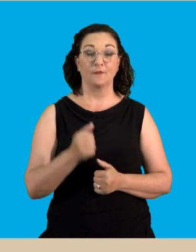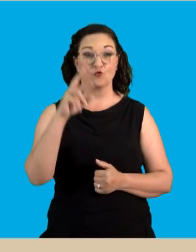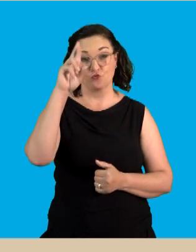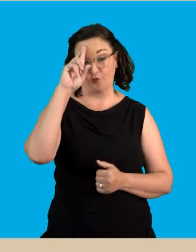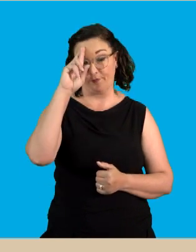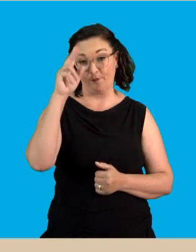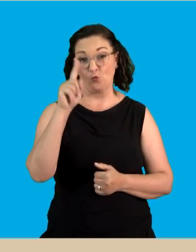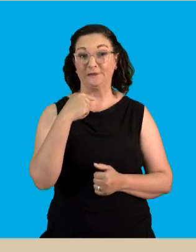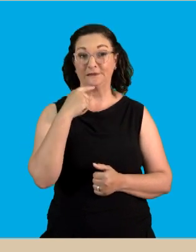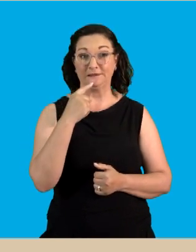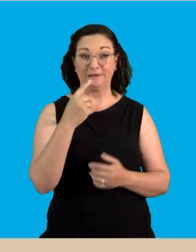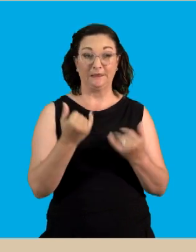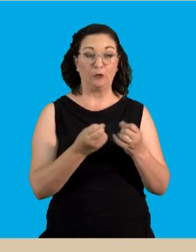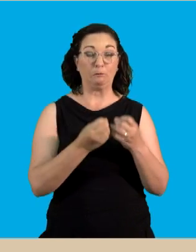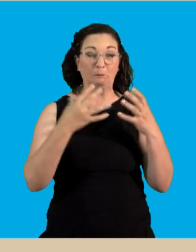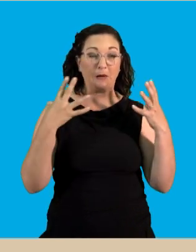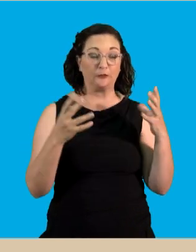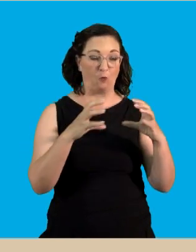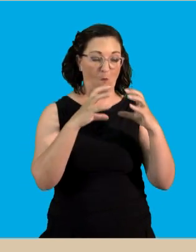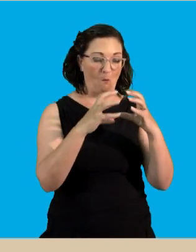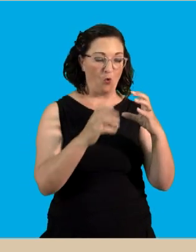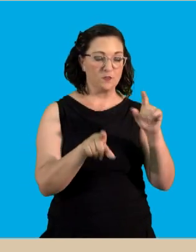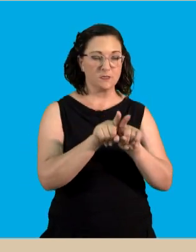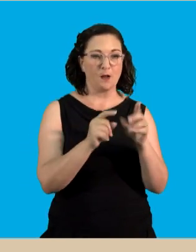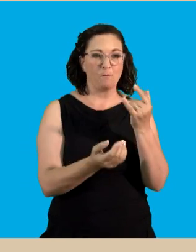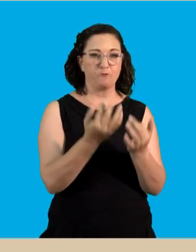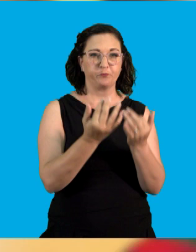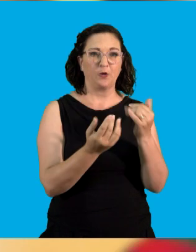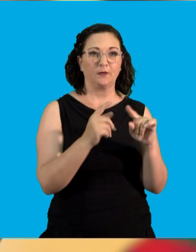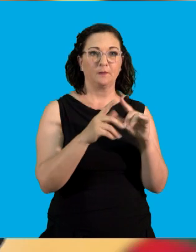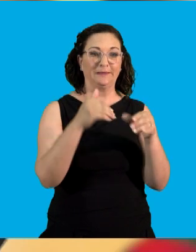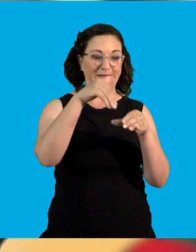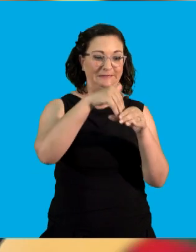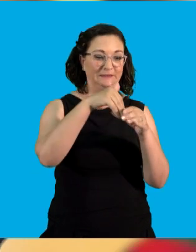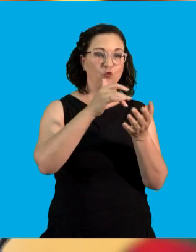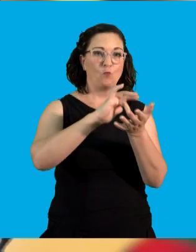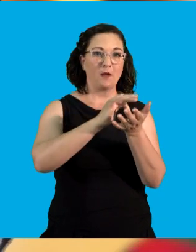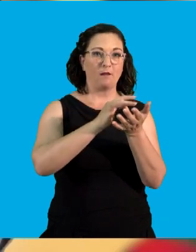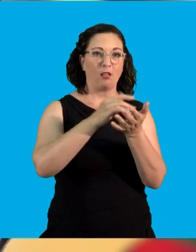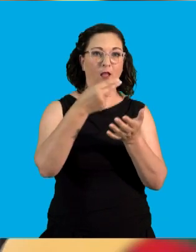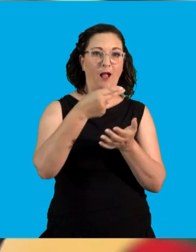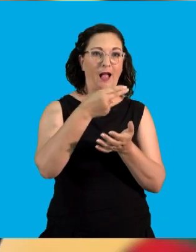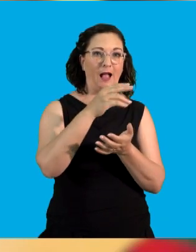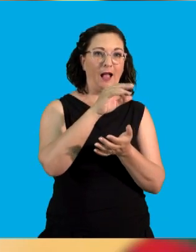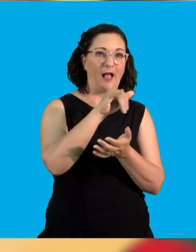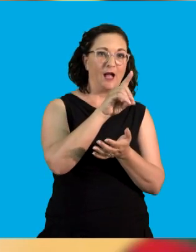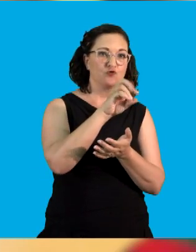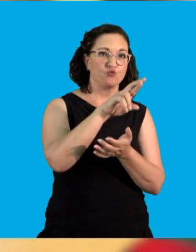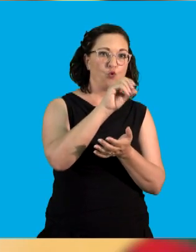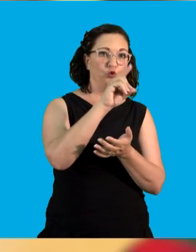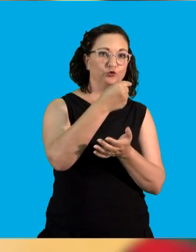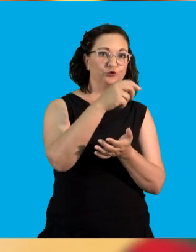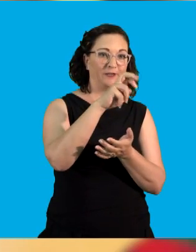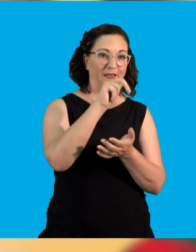gas. And remember, we said that a star is formed when the hydrogen gas inside the core of the sun is